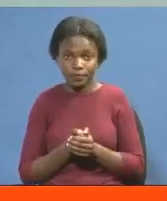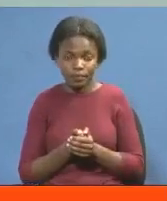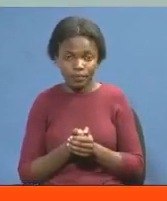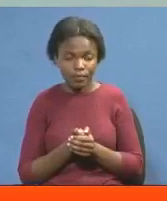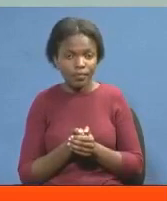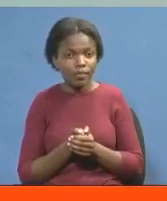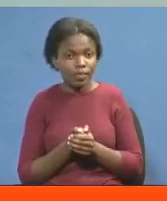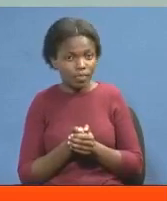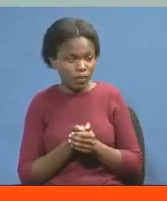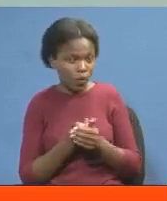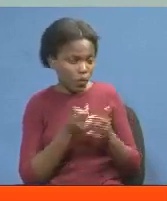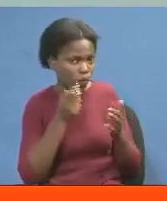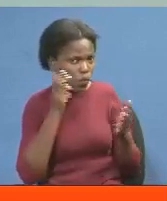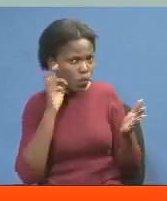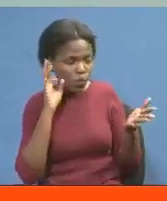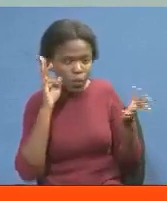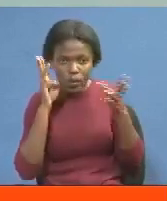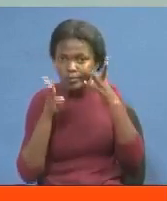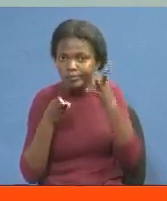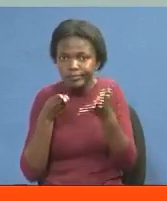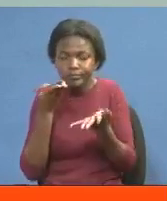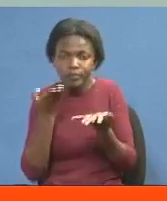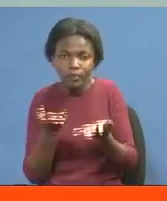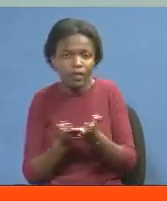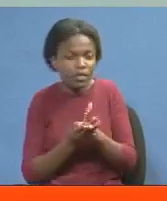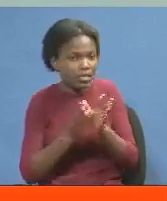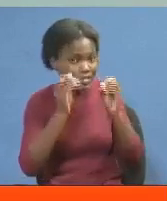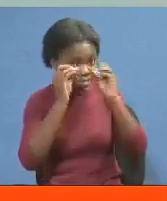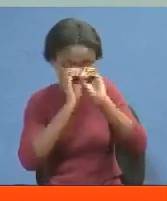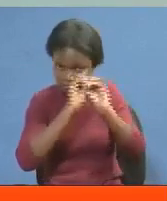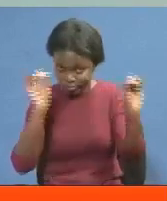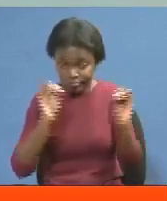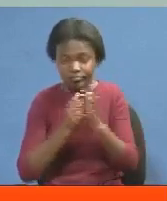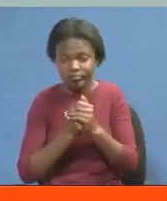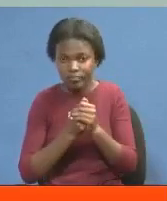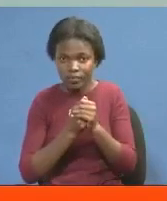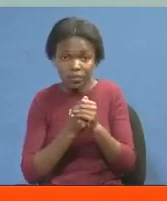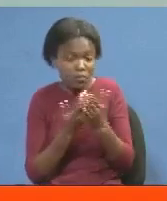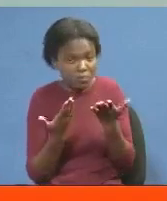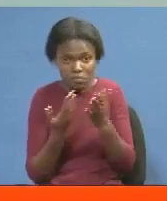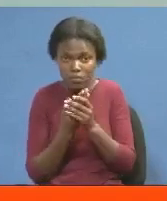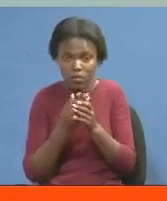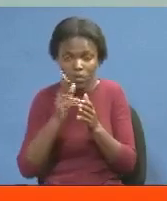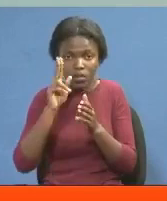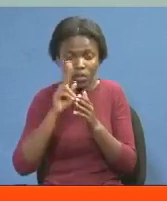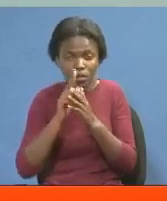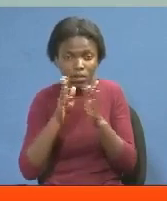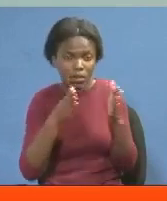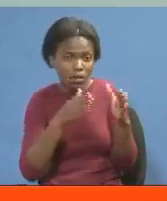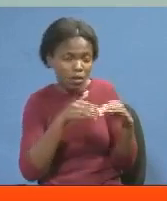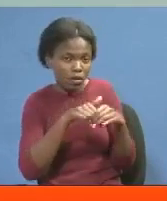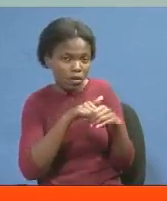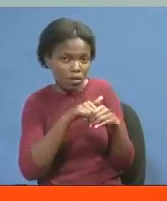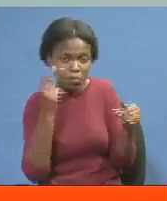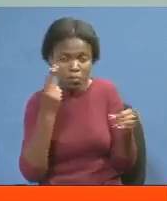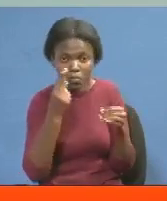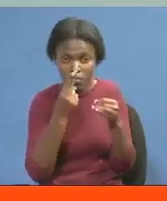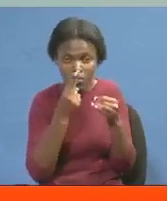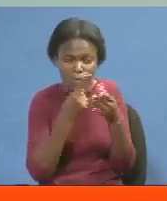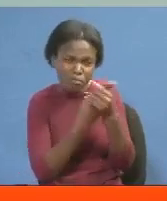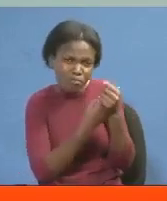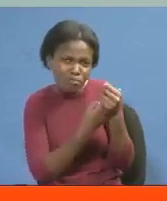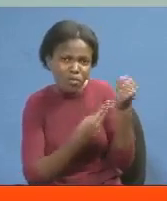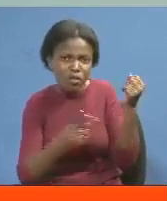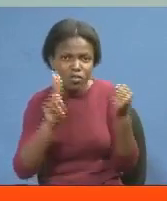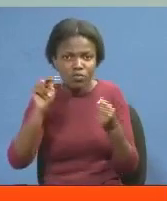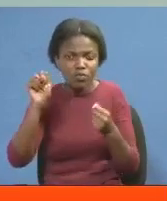tension, and we don't want to assume that it's been easy for both sides, both the UNHCR and the Kenyan government, and